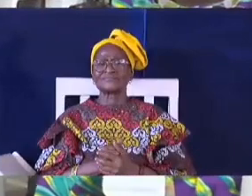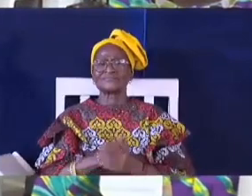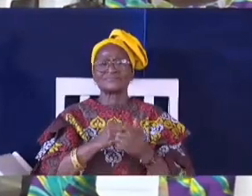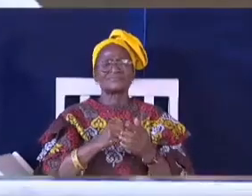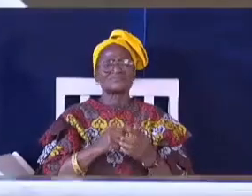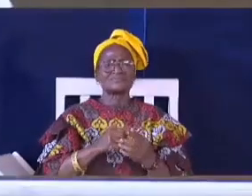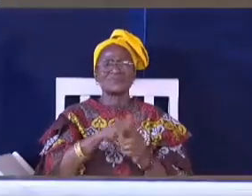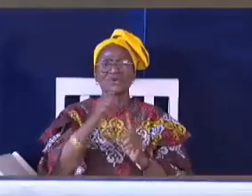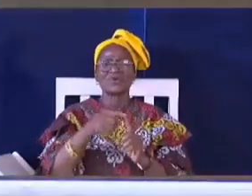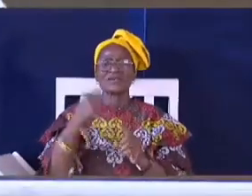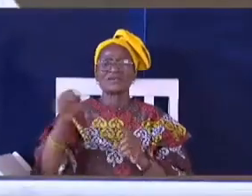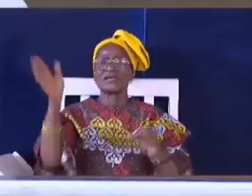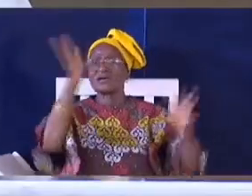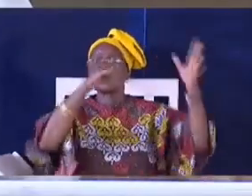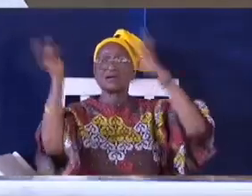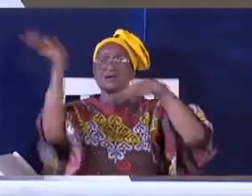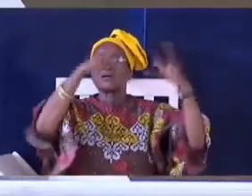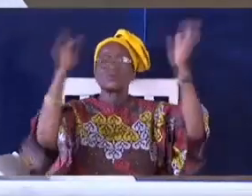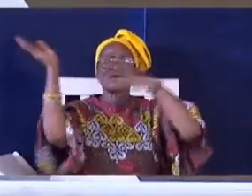When the wind is blowing,